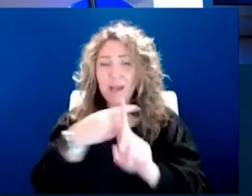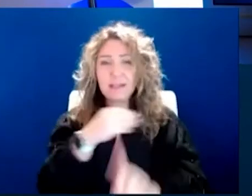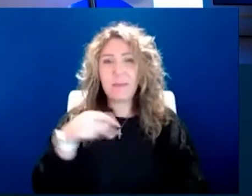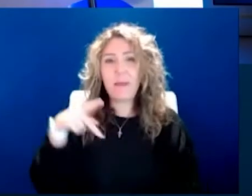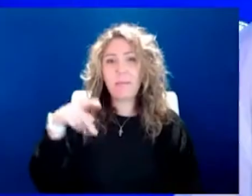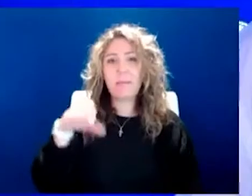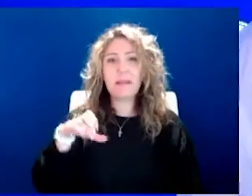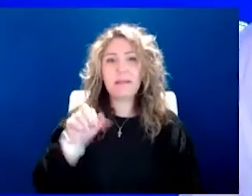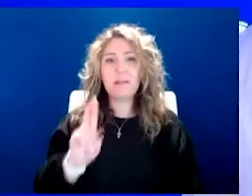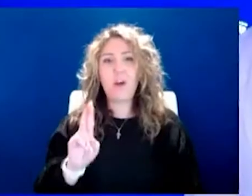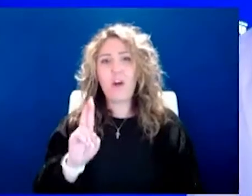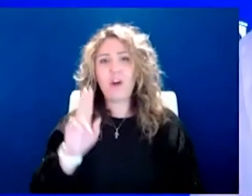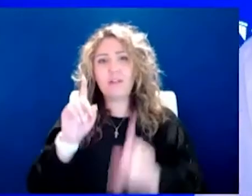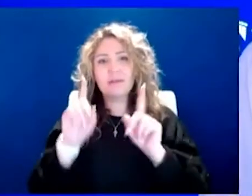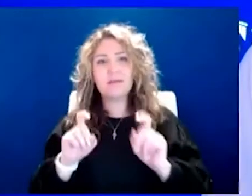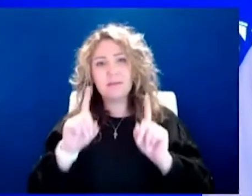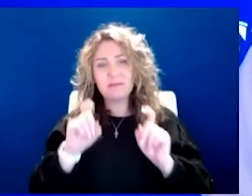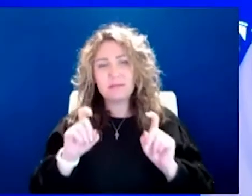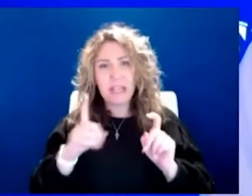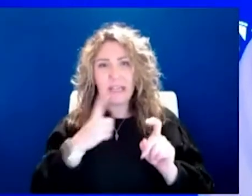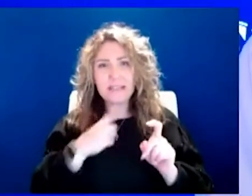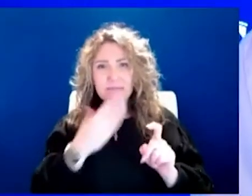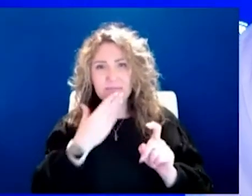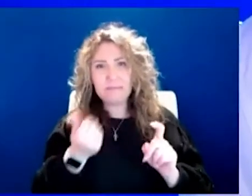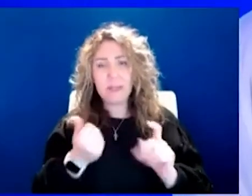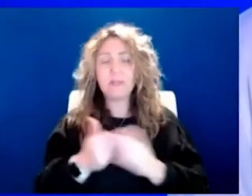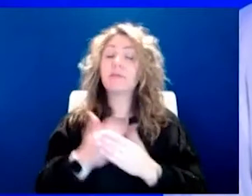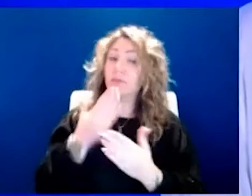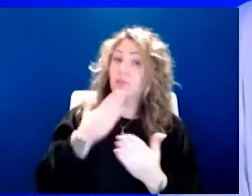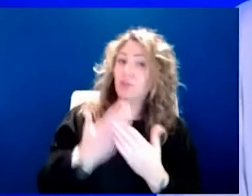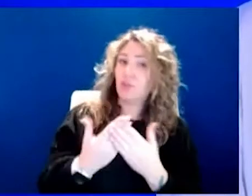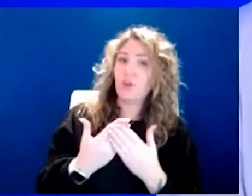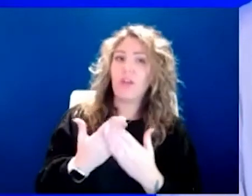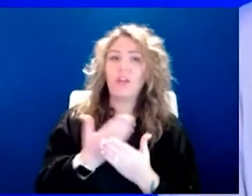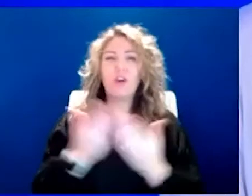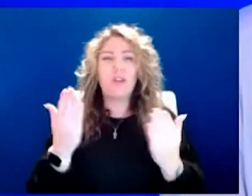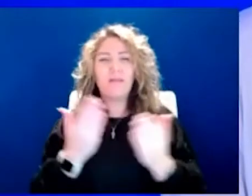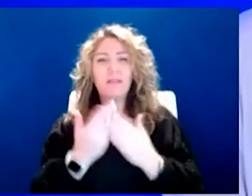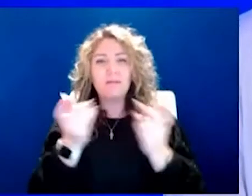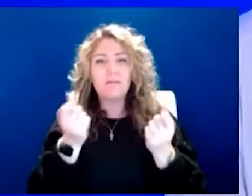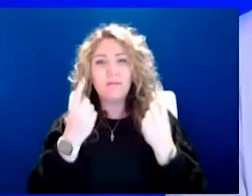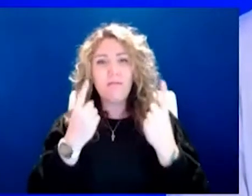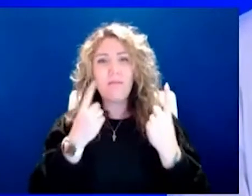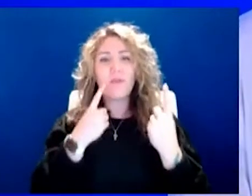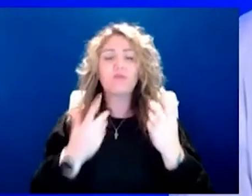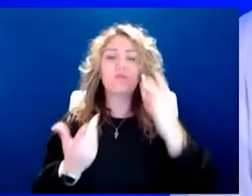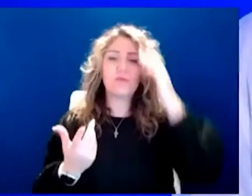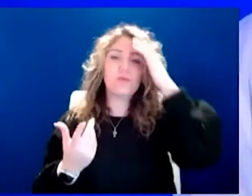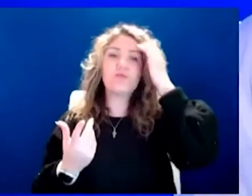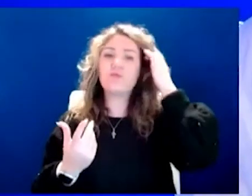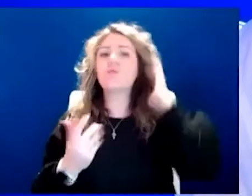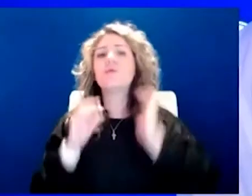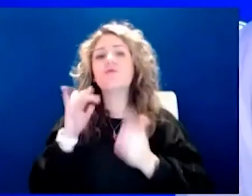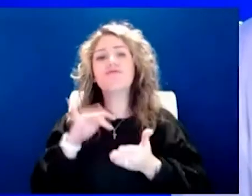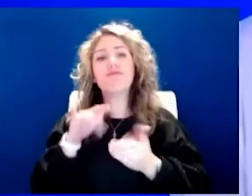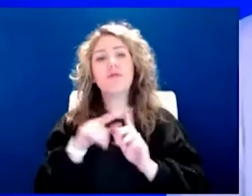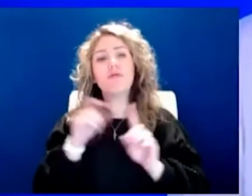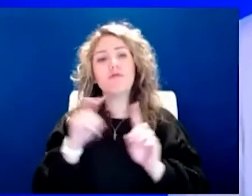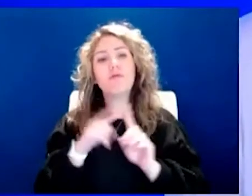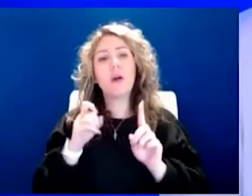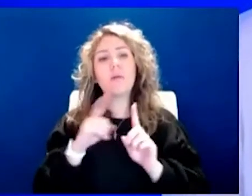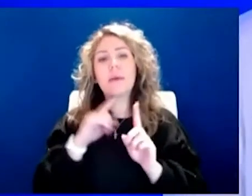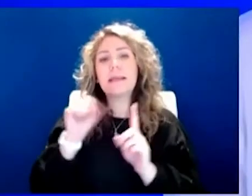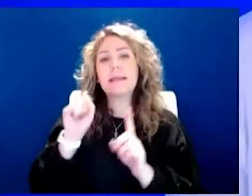Yeah, I think that's a good thing. There's also things to consider, but we know that a study out of San Francisco, UCSF, looked at